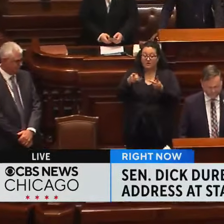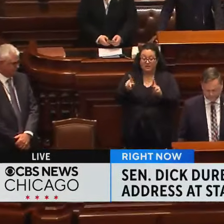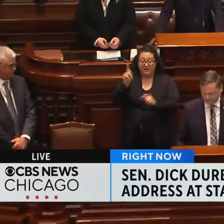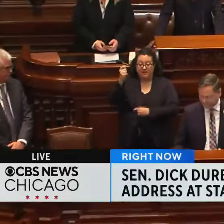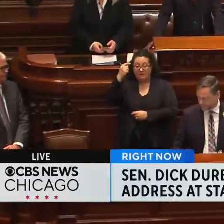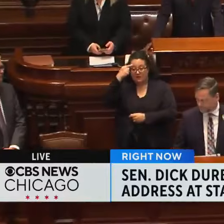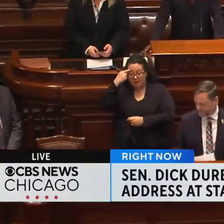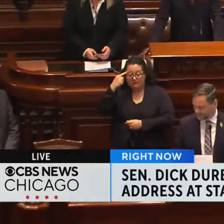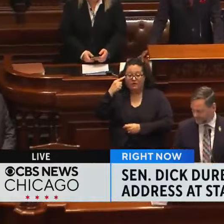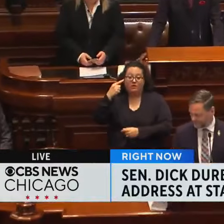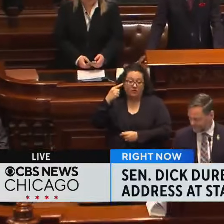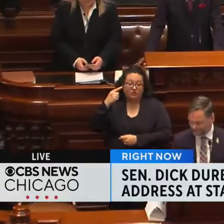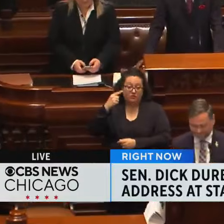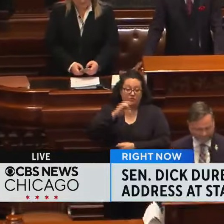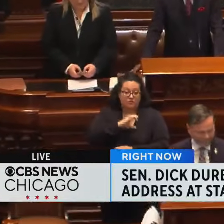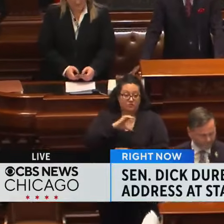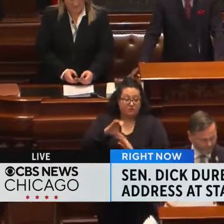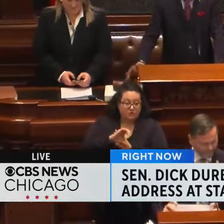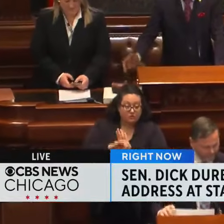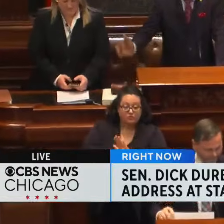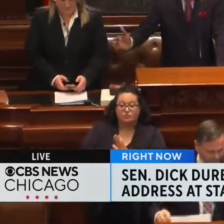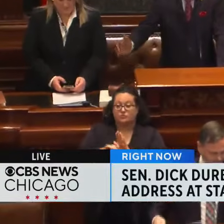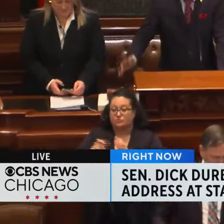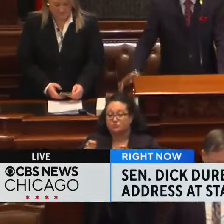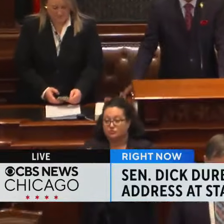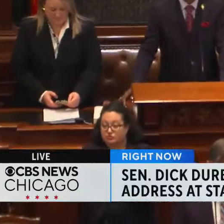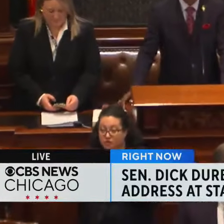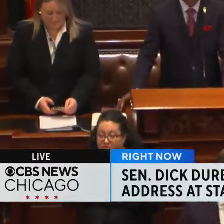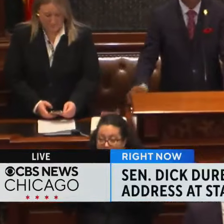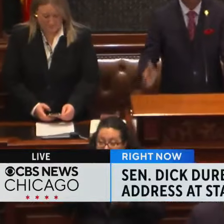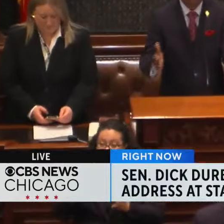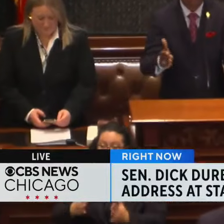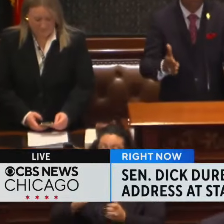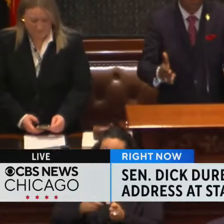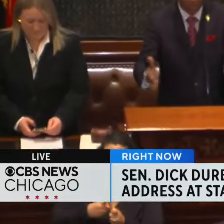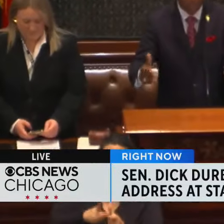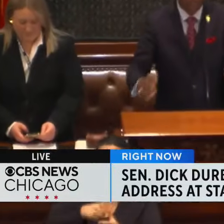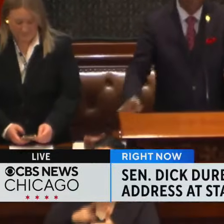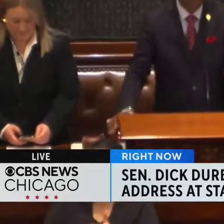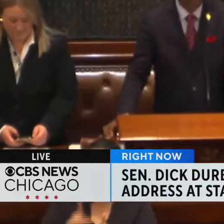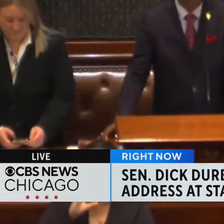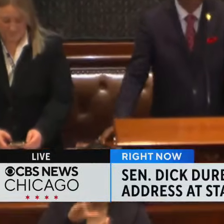governor and the constitutional officers and the Supreme Court justices to go first, but he will take photos